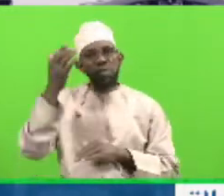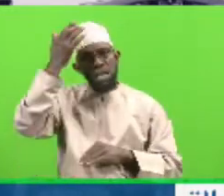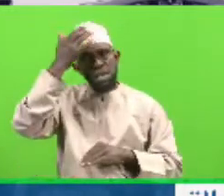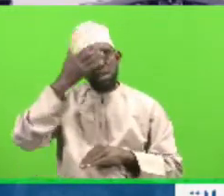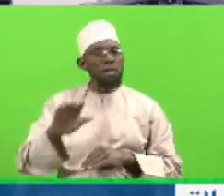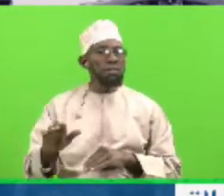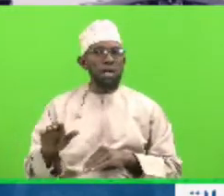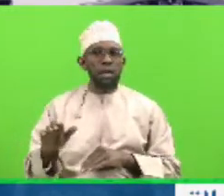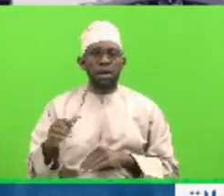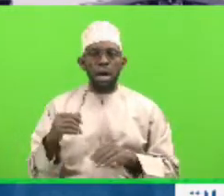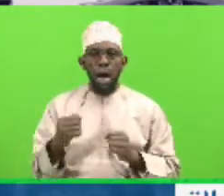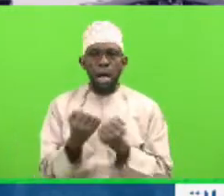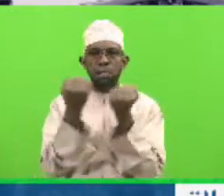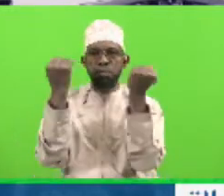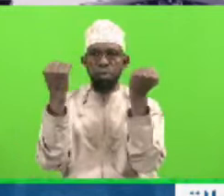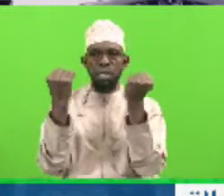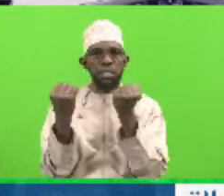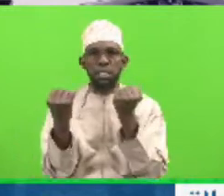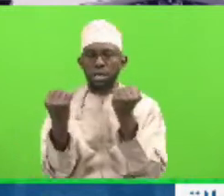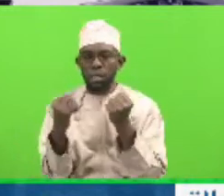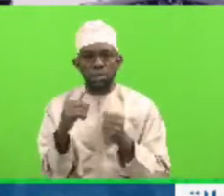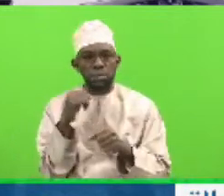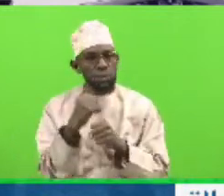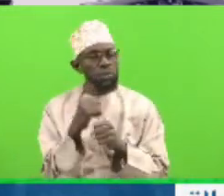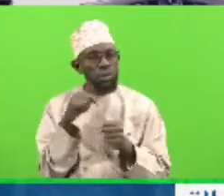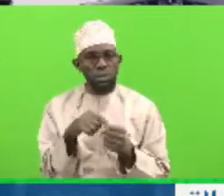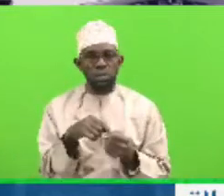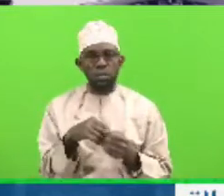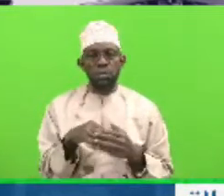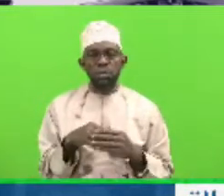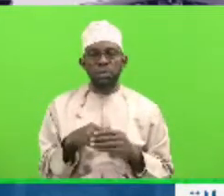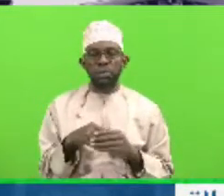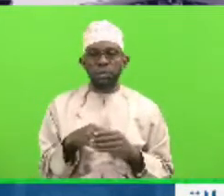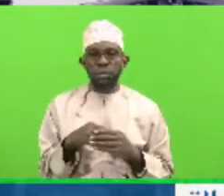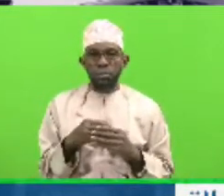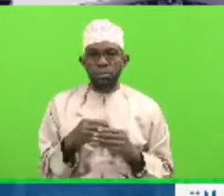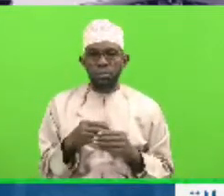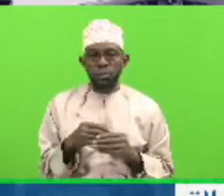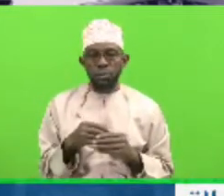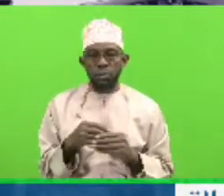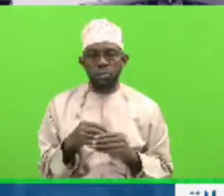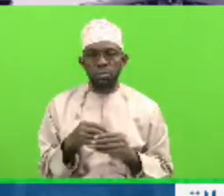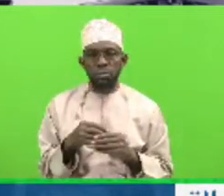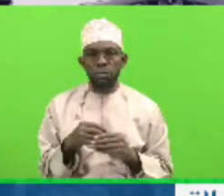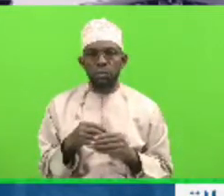no man has ever done before?